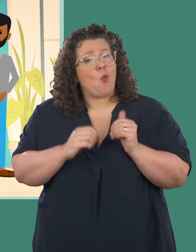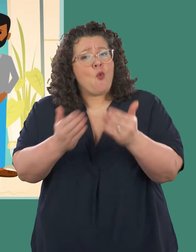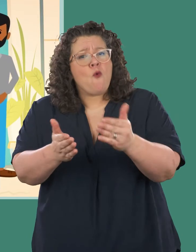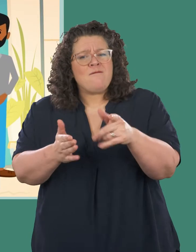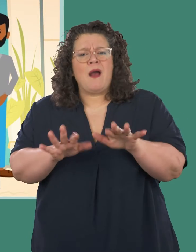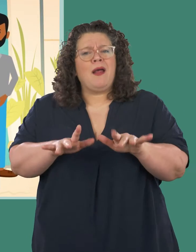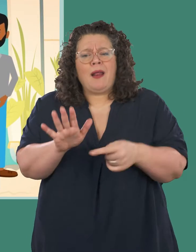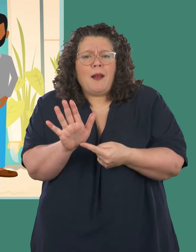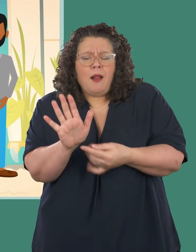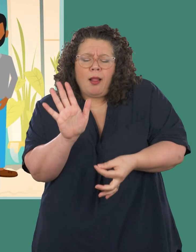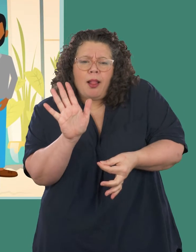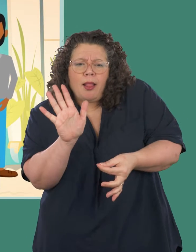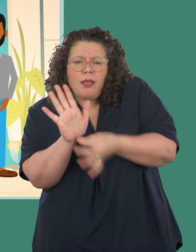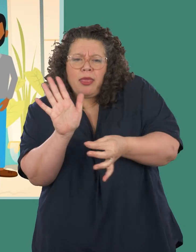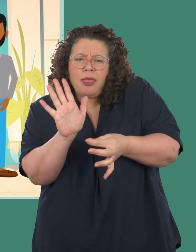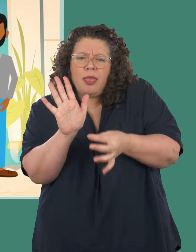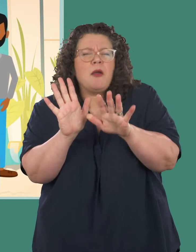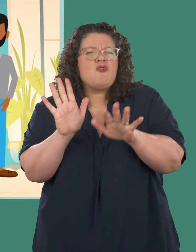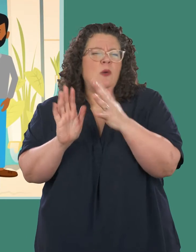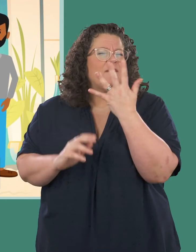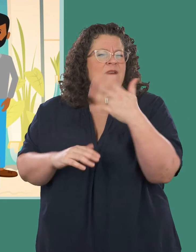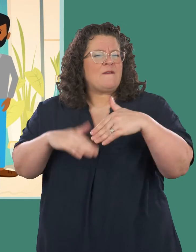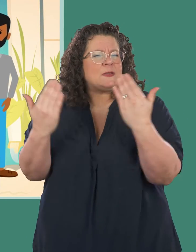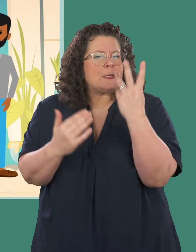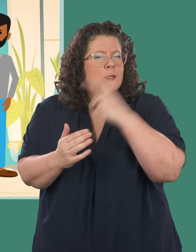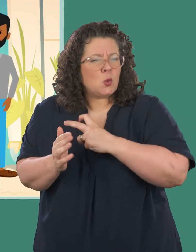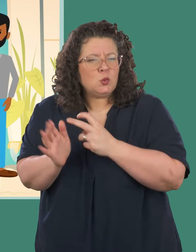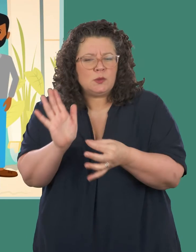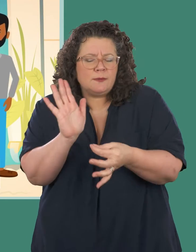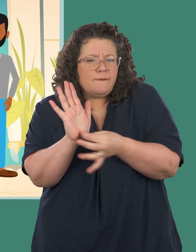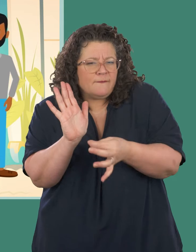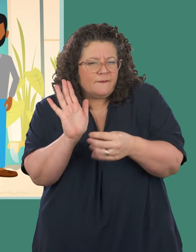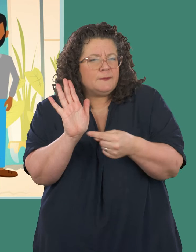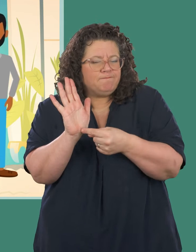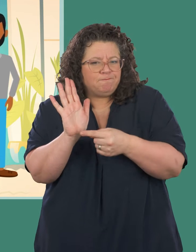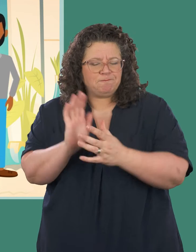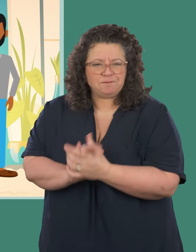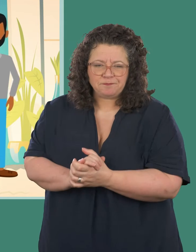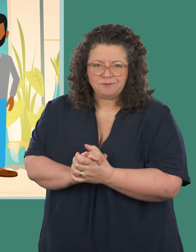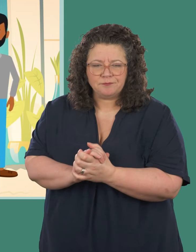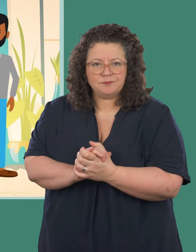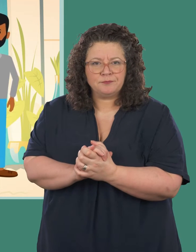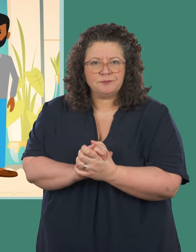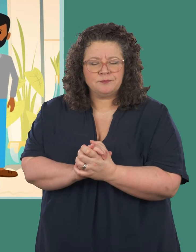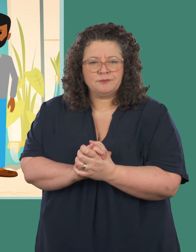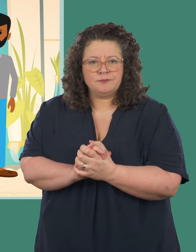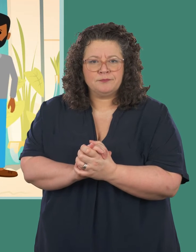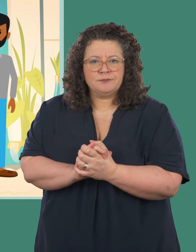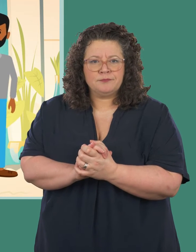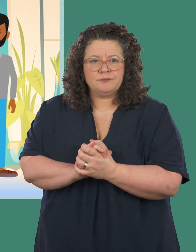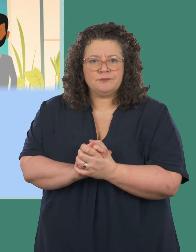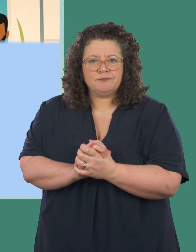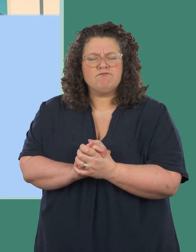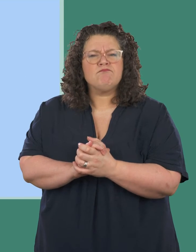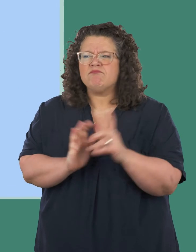A midwife will offer a blood spot, heel prick test when Nia's baby is around 5 days old.